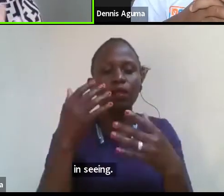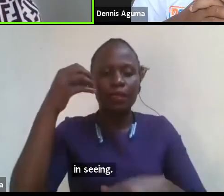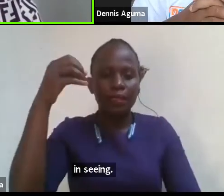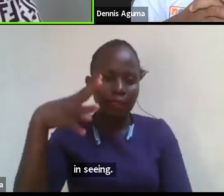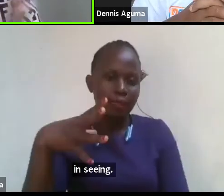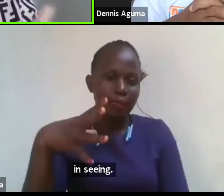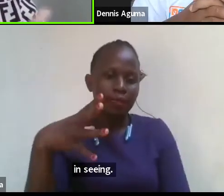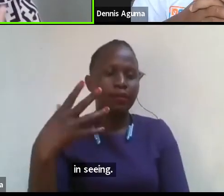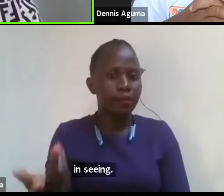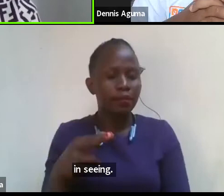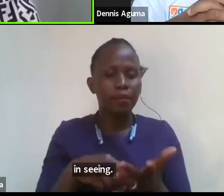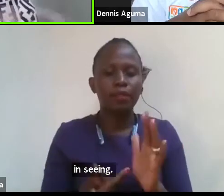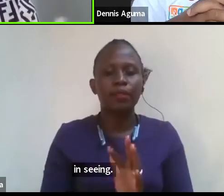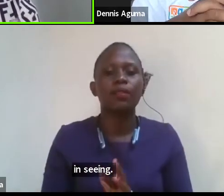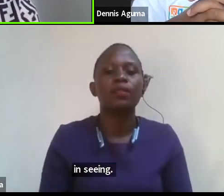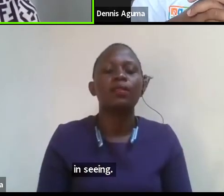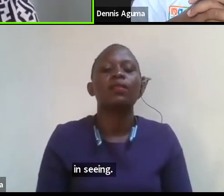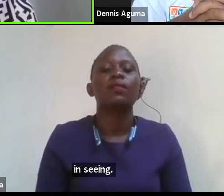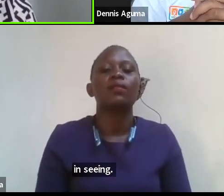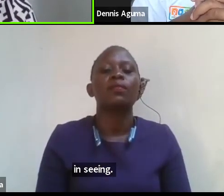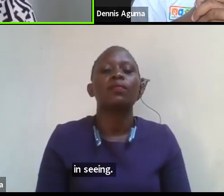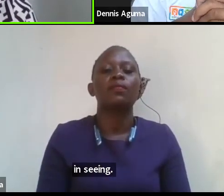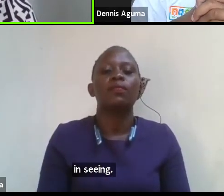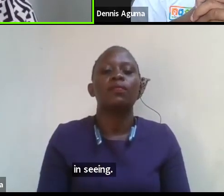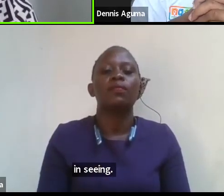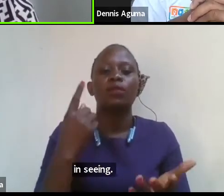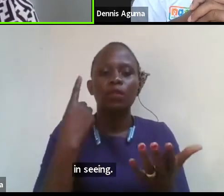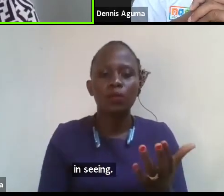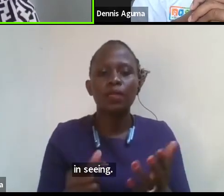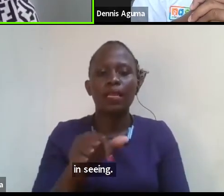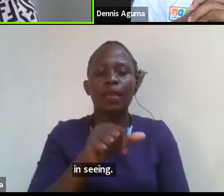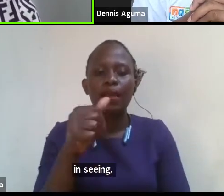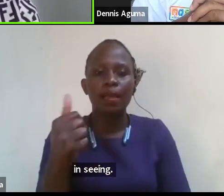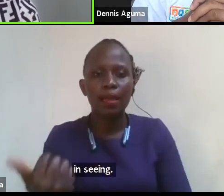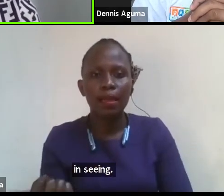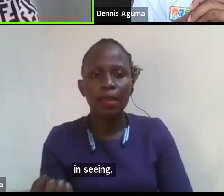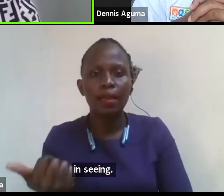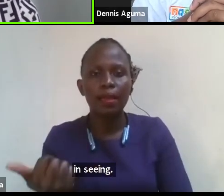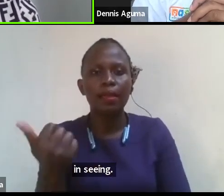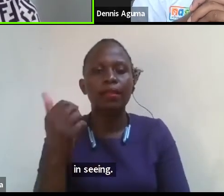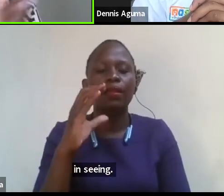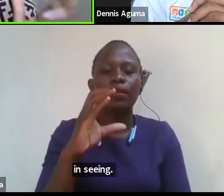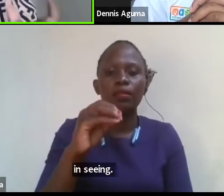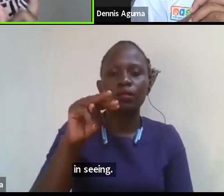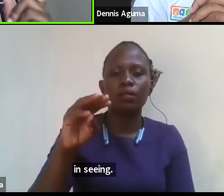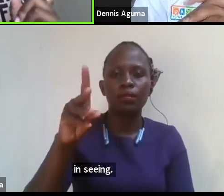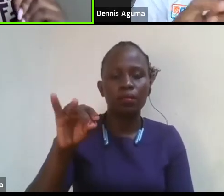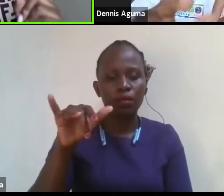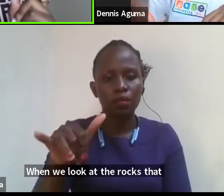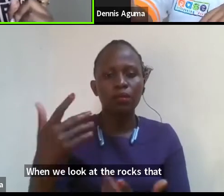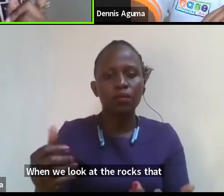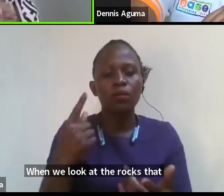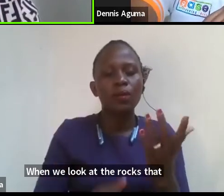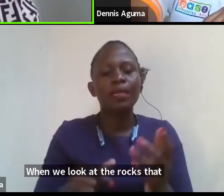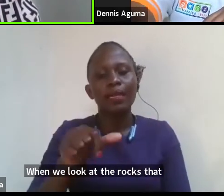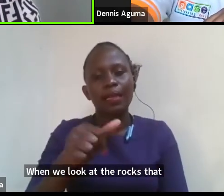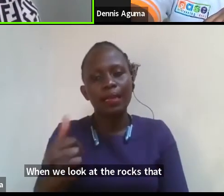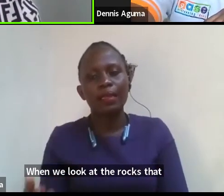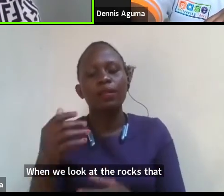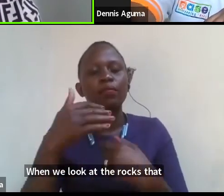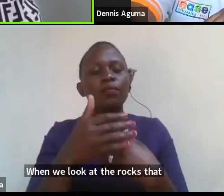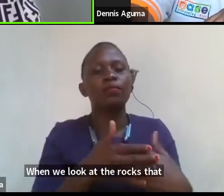what other commodity, what other products can I make out of these? When we look at the rocks that are actually quote